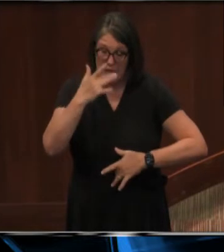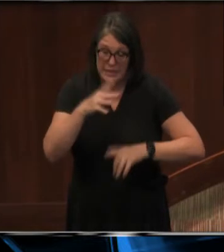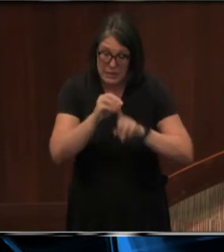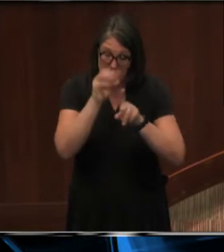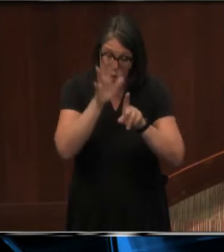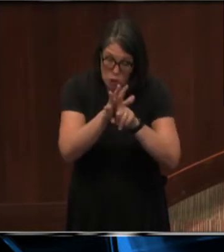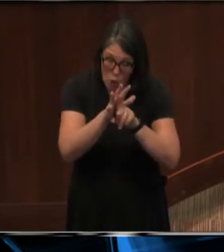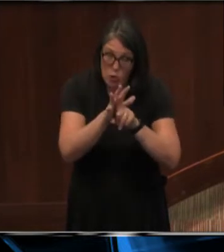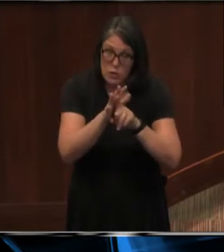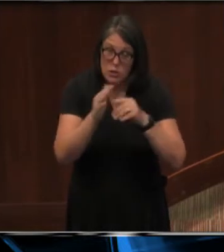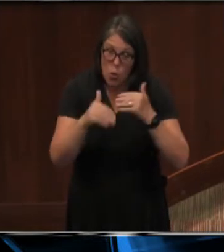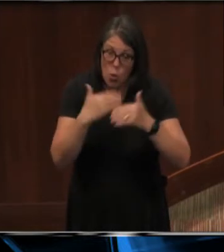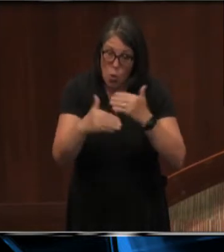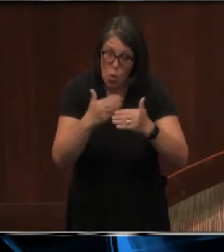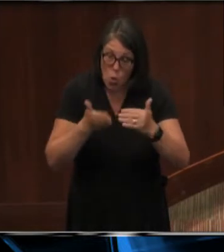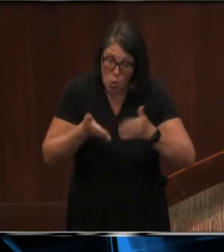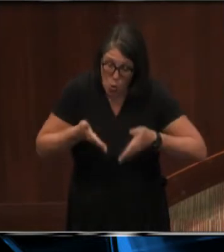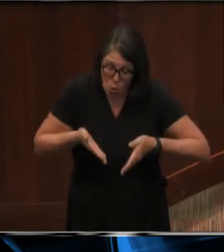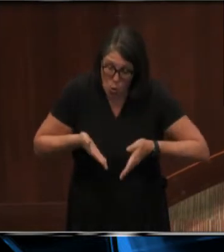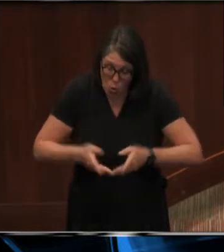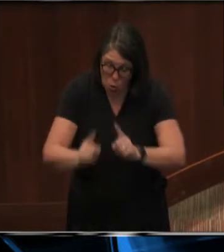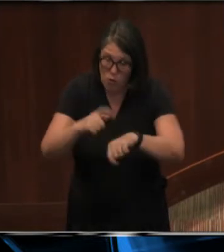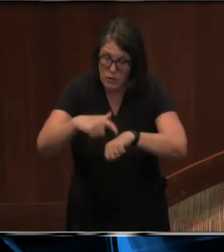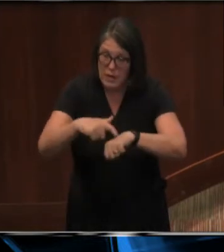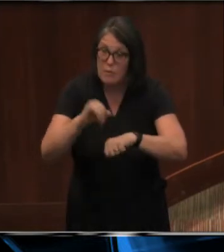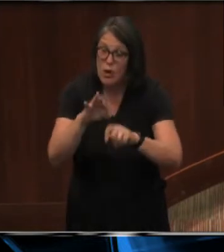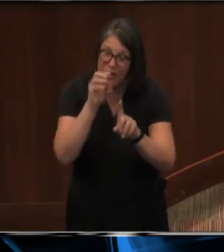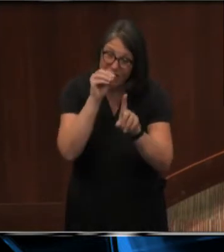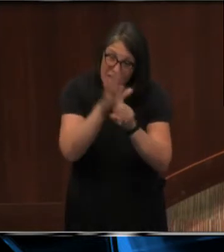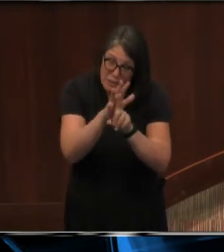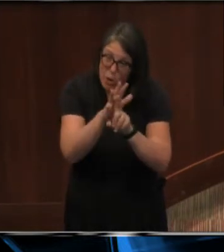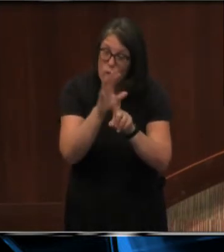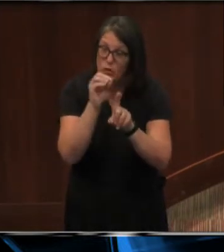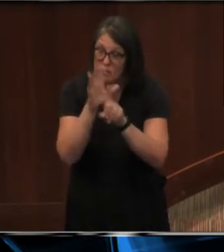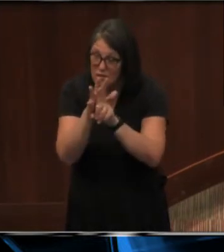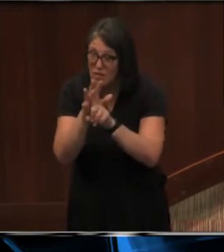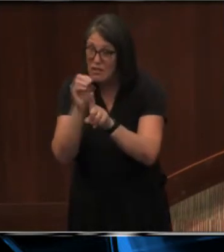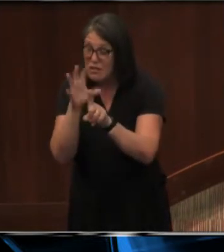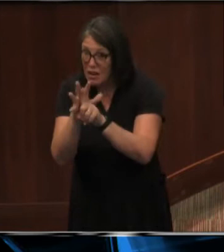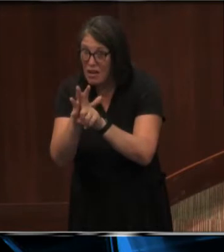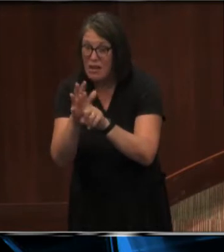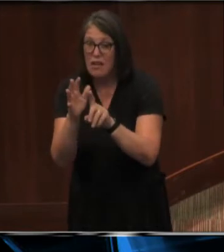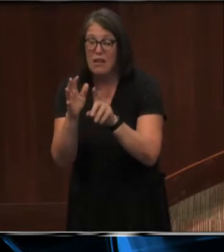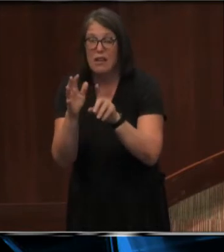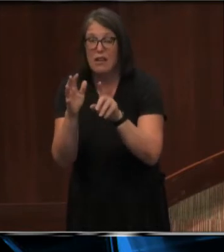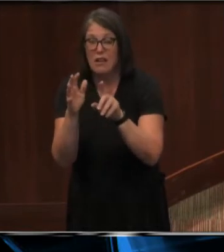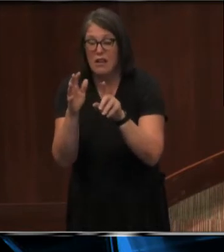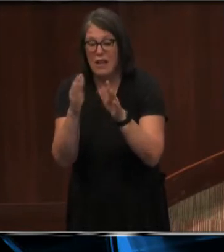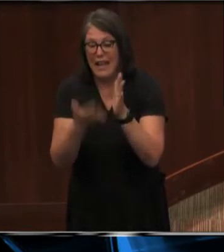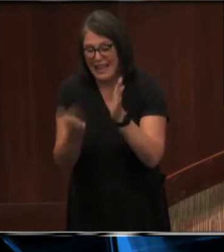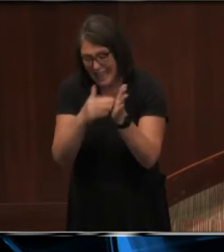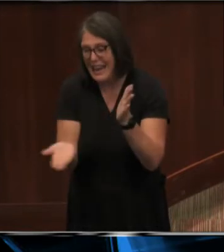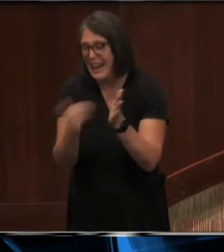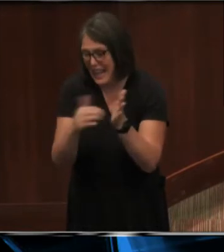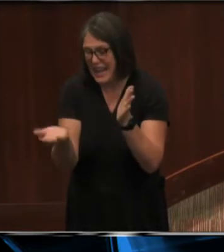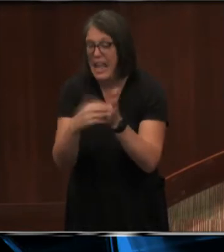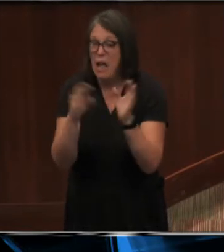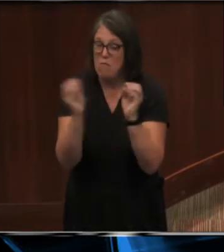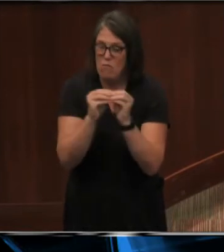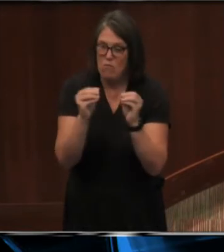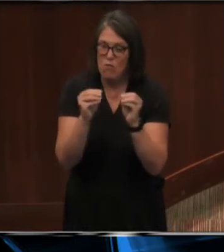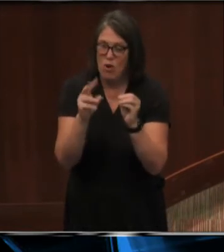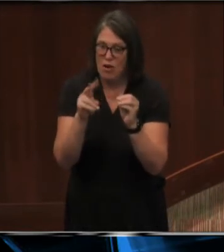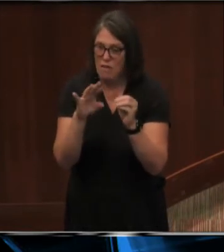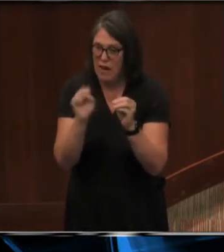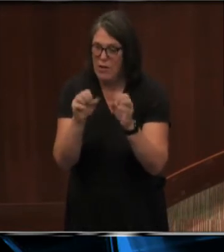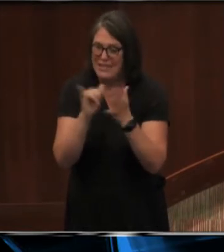time. So if I'm being exposed to more and more virus, that it can